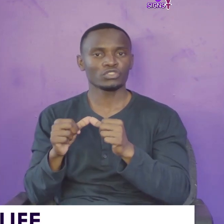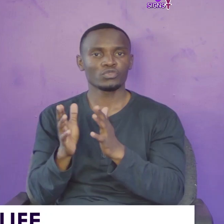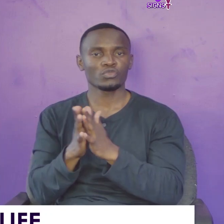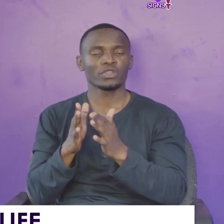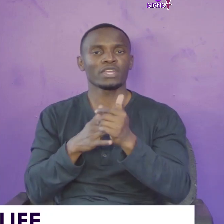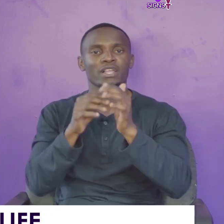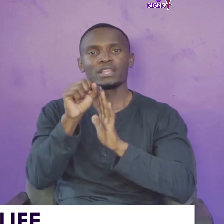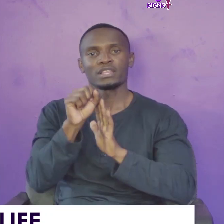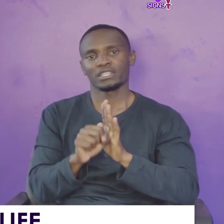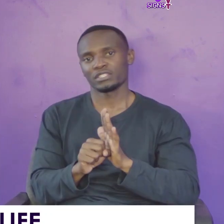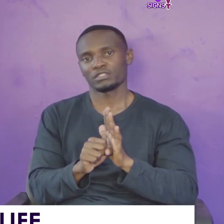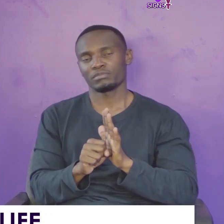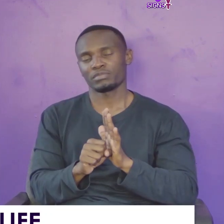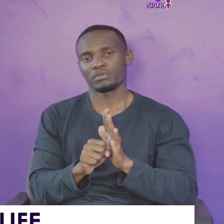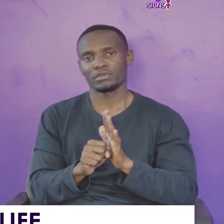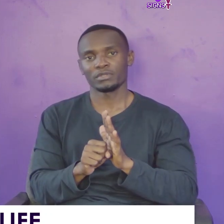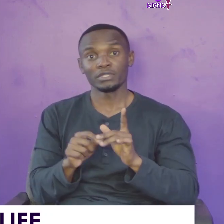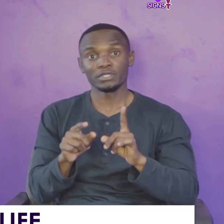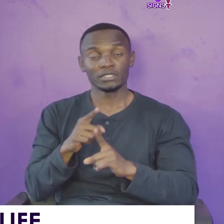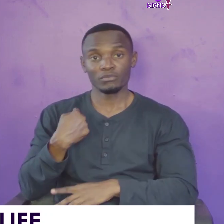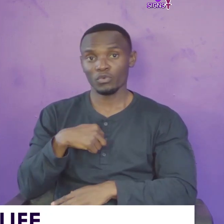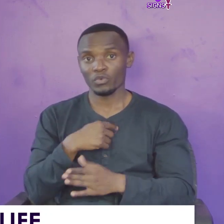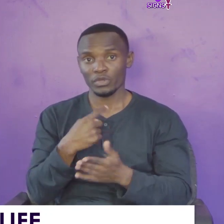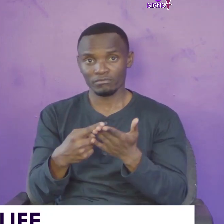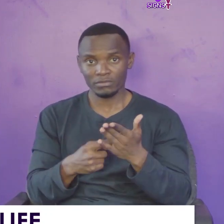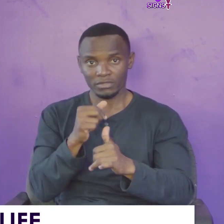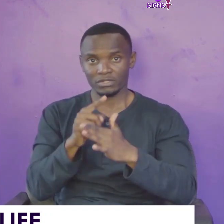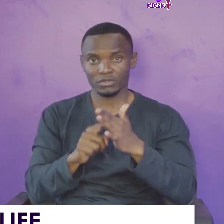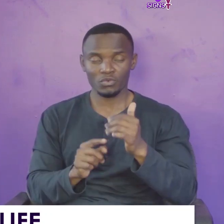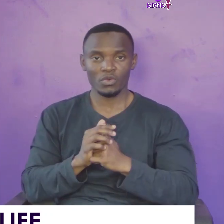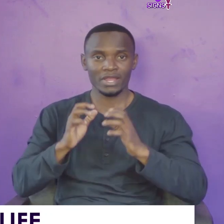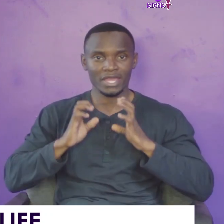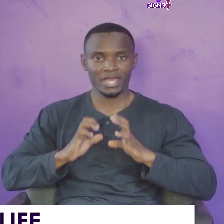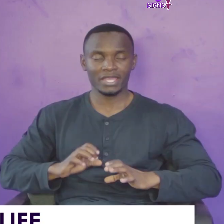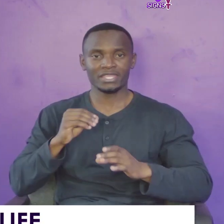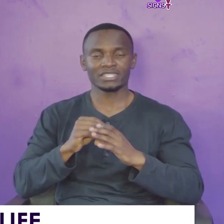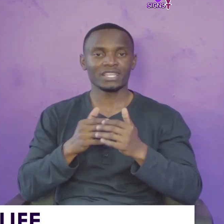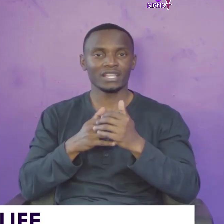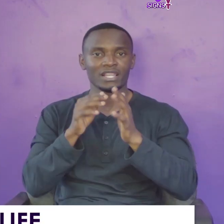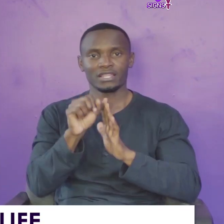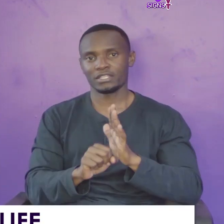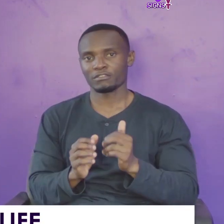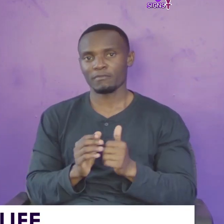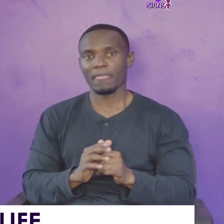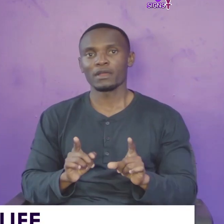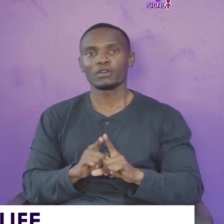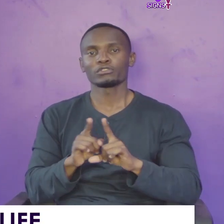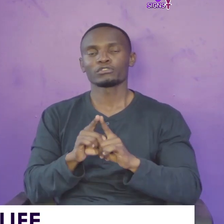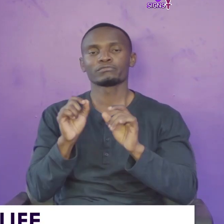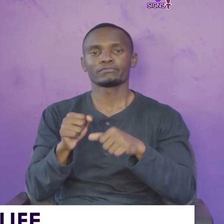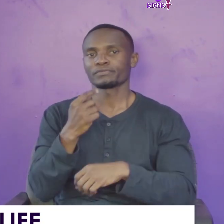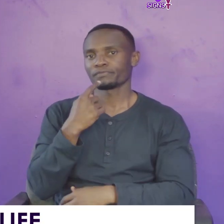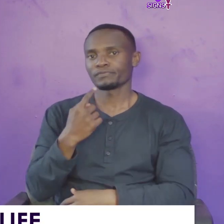your opinion, because you're talking about ethics in leadership? Maybe as you say that, you can tell us, are